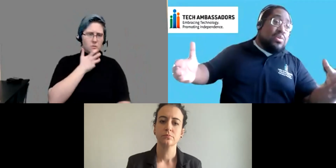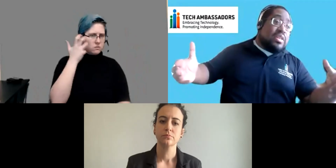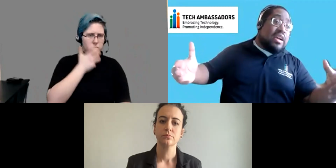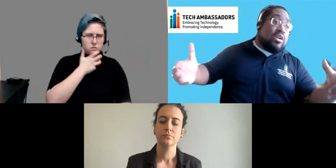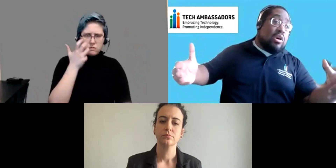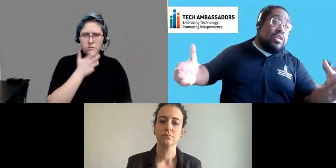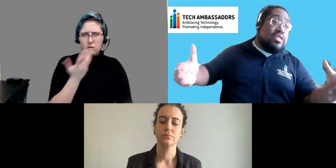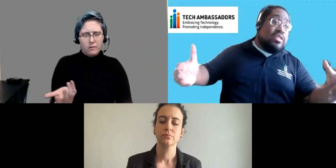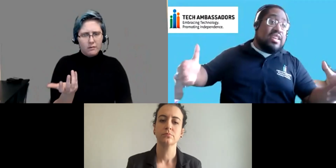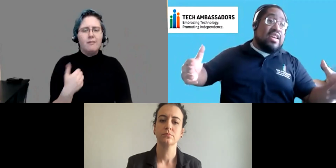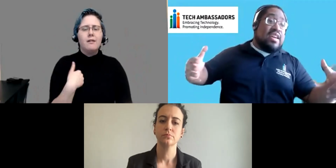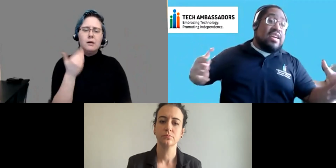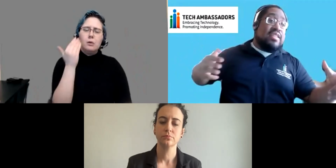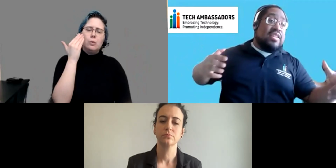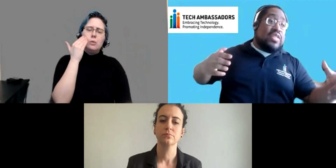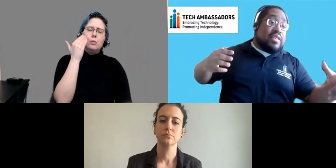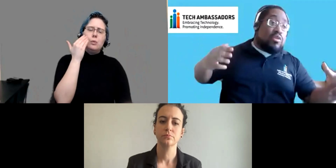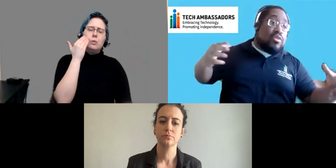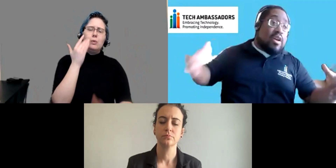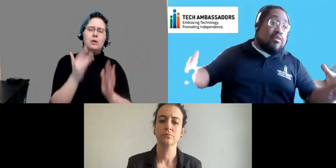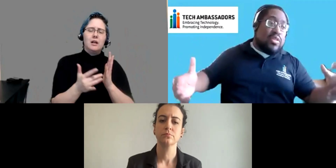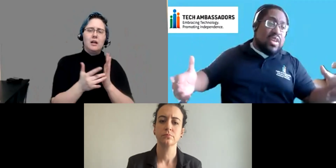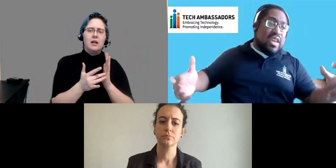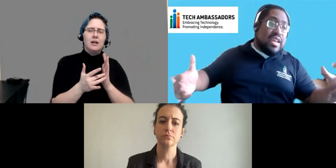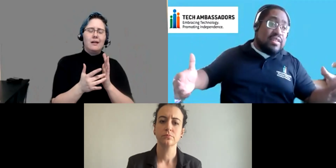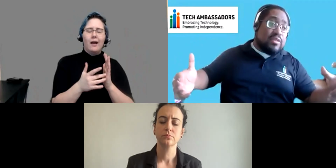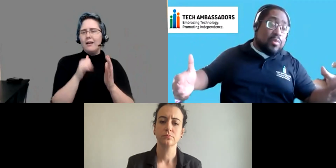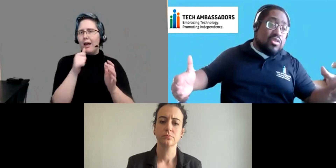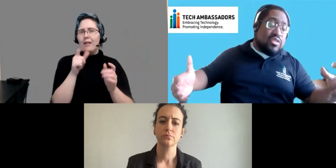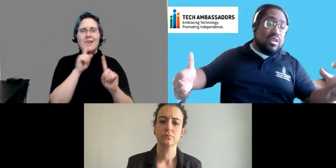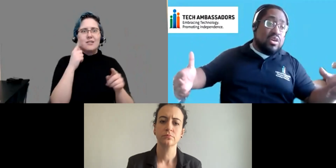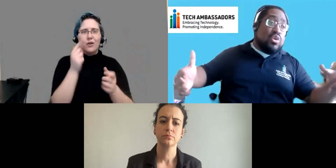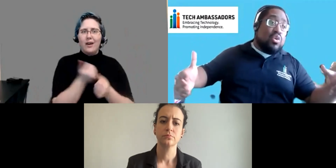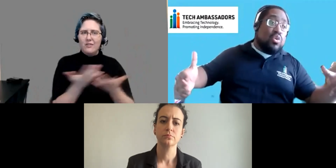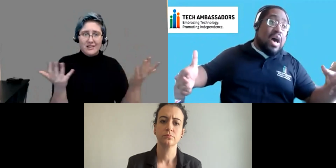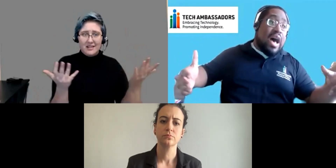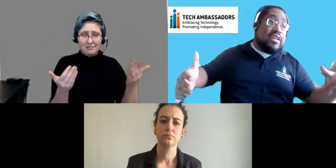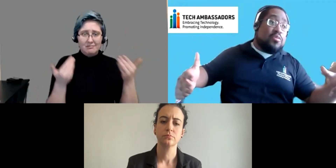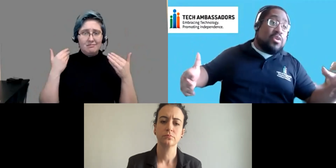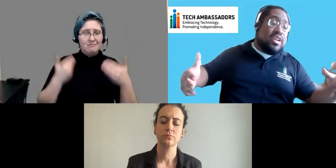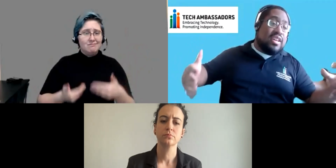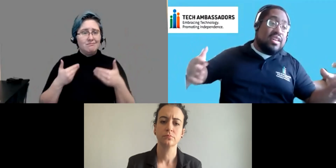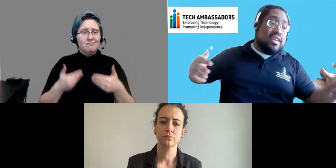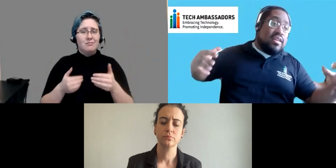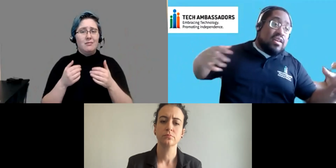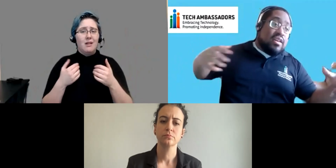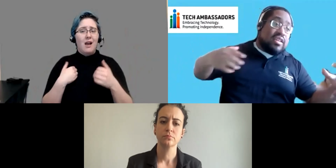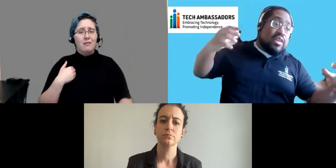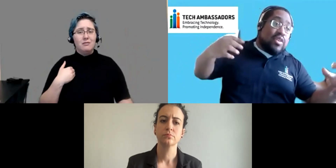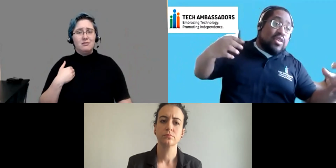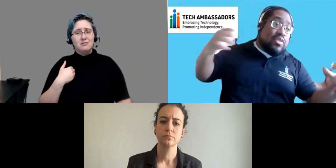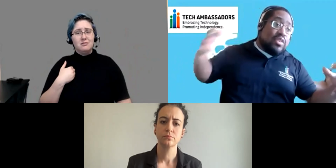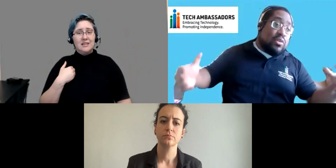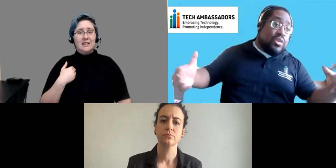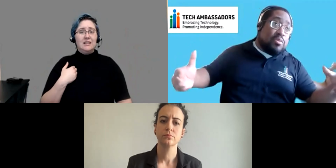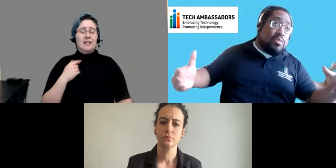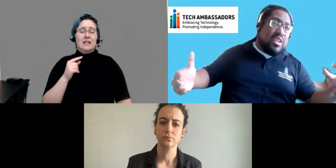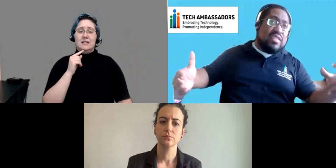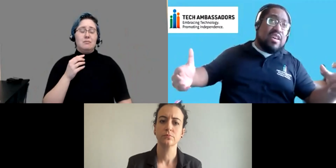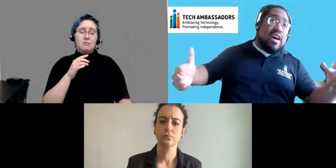I know that technology isn't the answer for everything. And as a person who has pretty significant